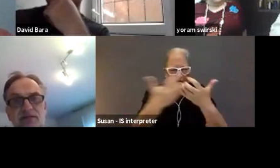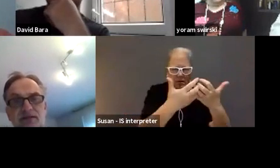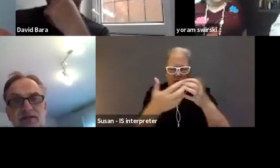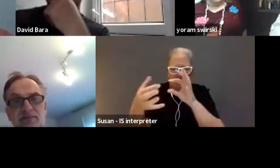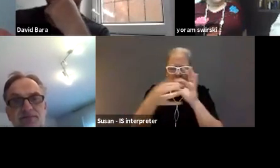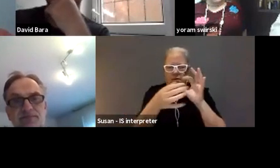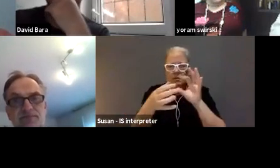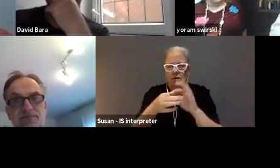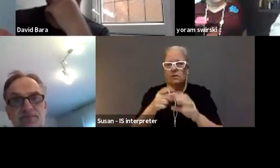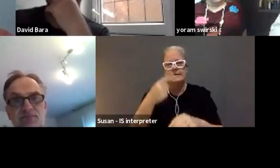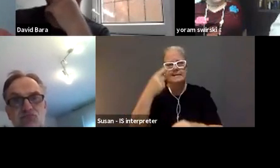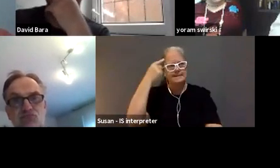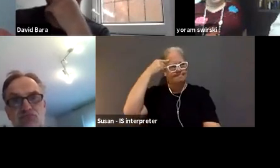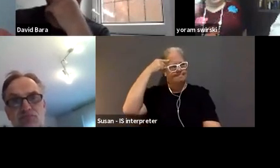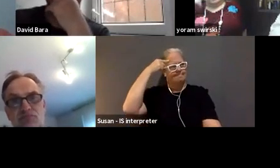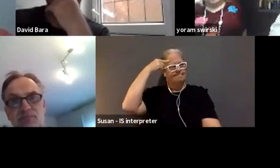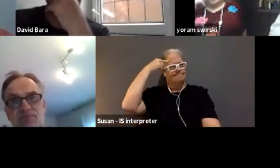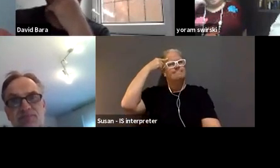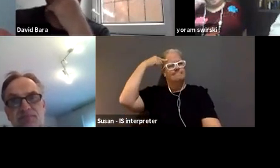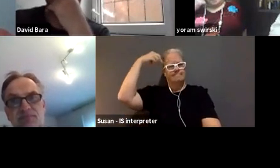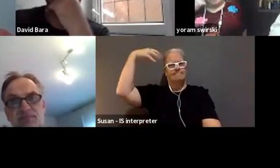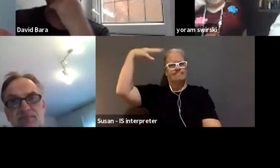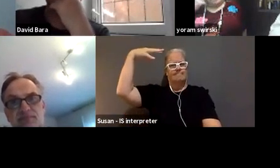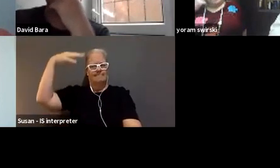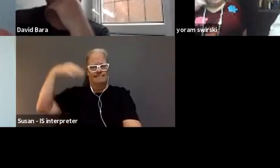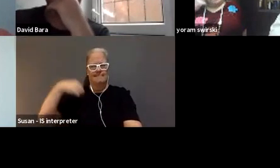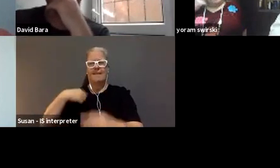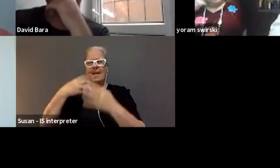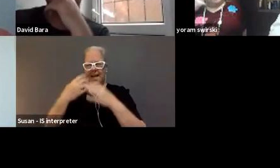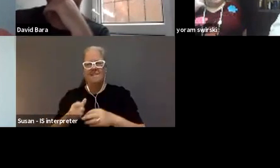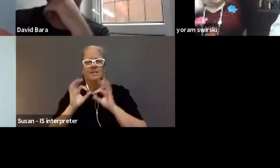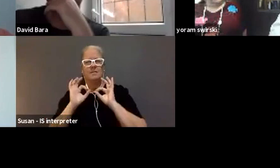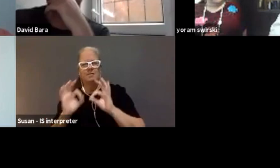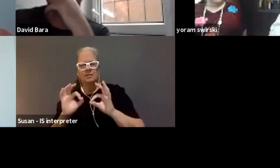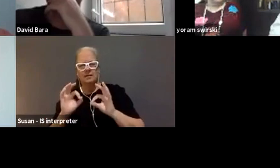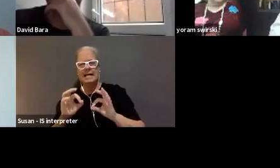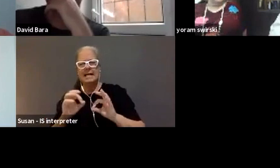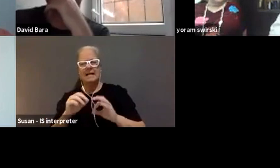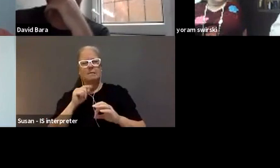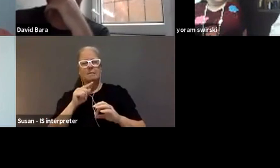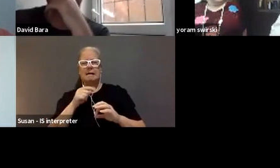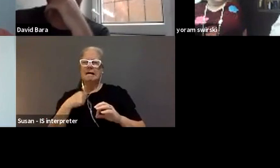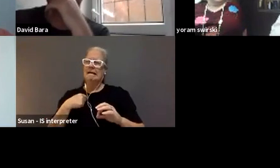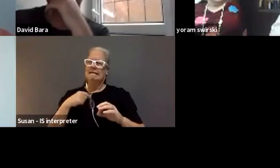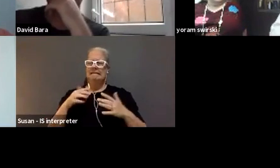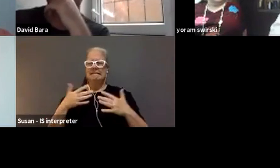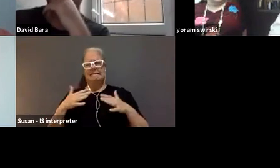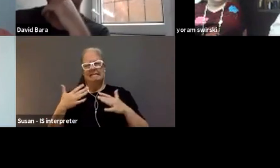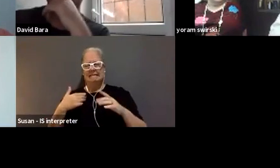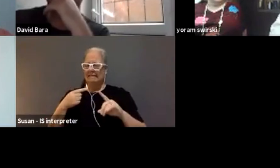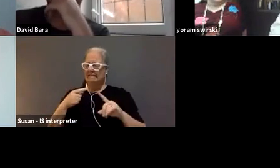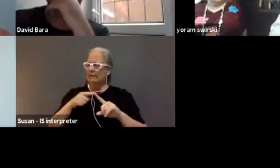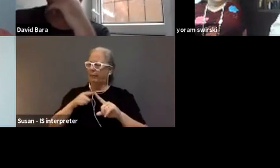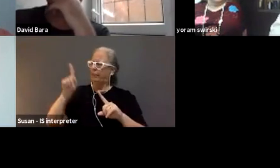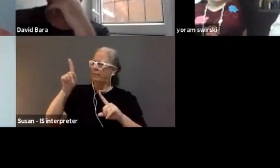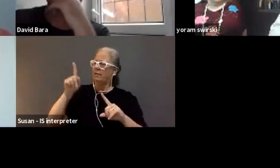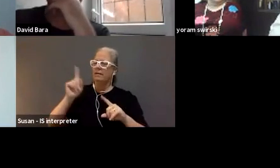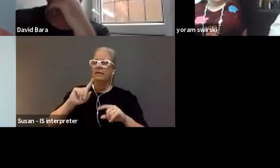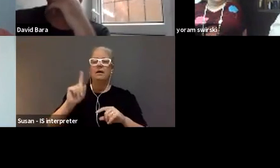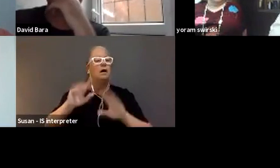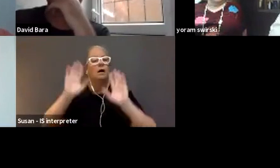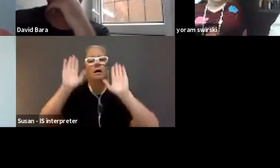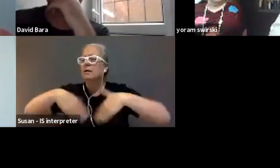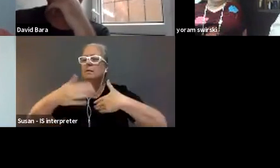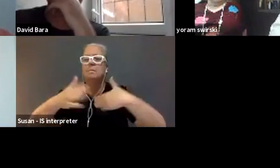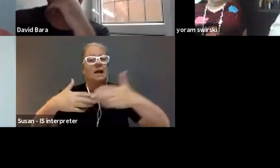good project that is not one of those subjects, please don't stop yourself from sending. First of all, we will be happy to upload it